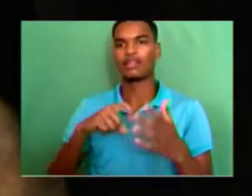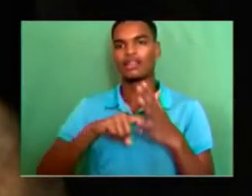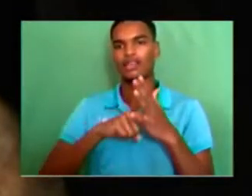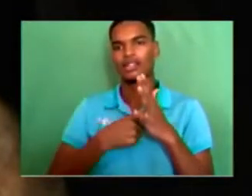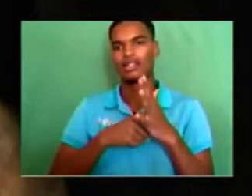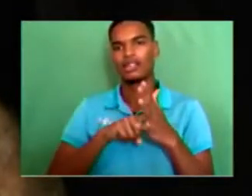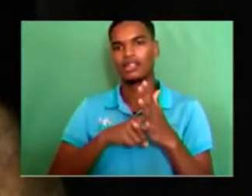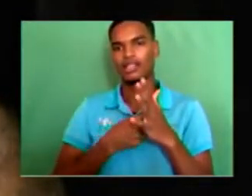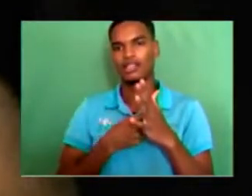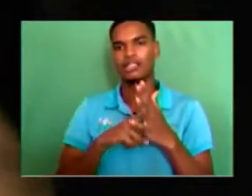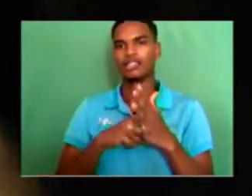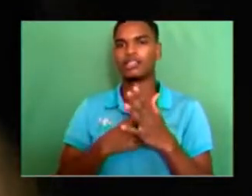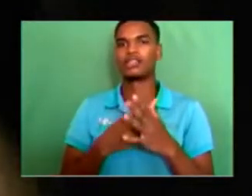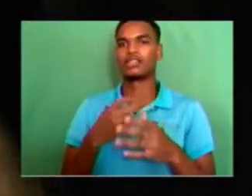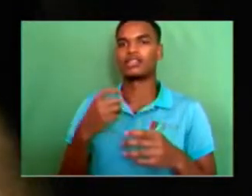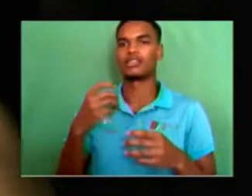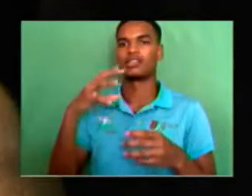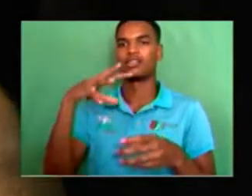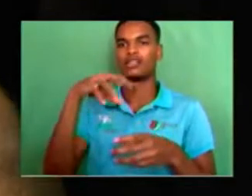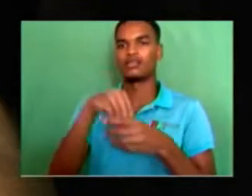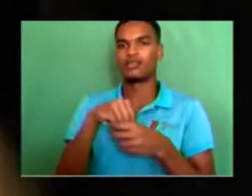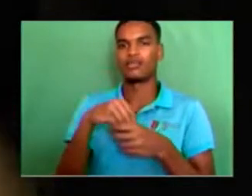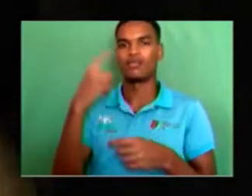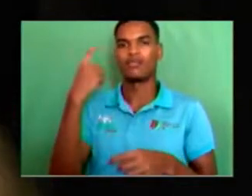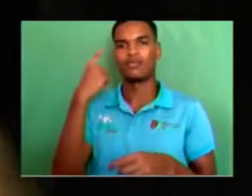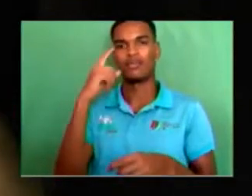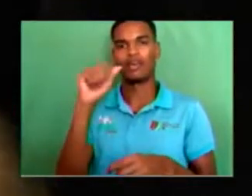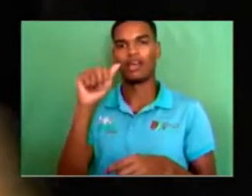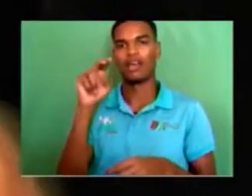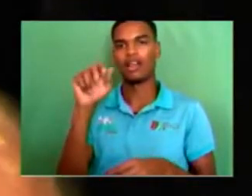to an analog TV.